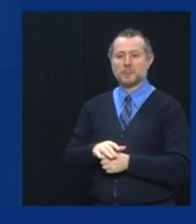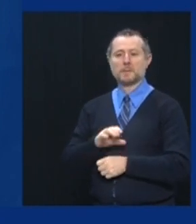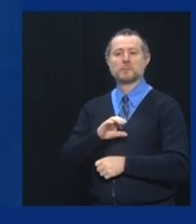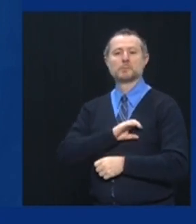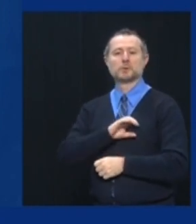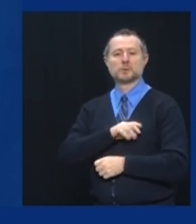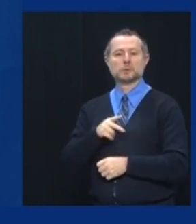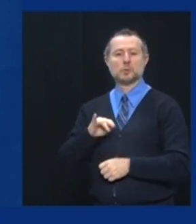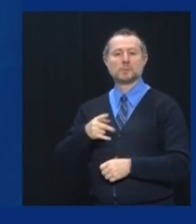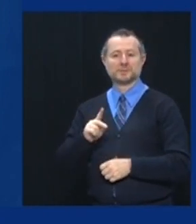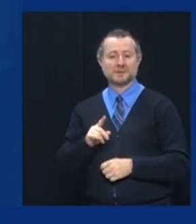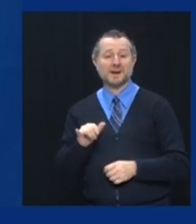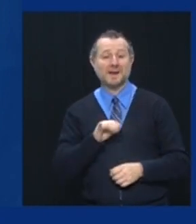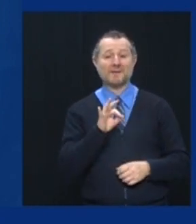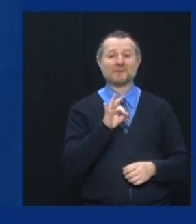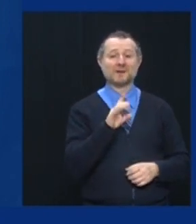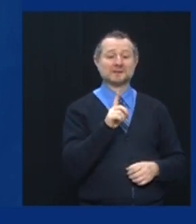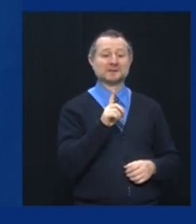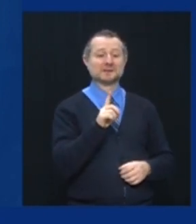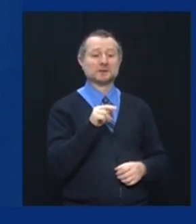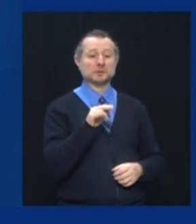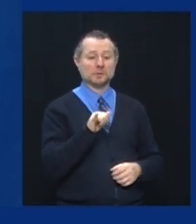FDNY, New York City Fire Department, can